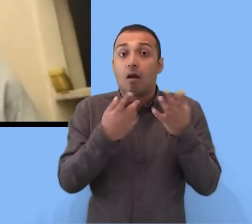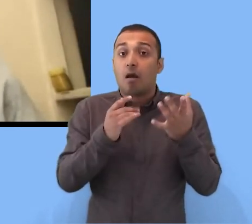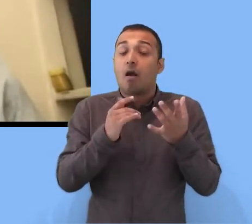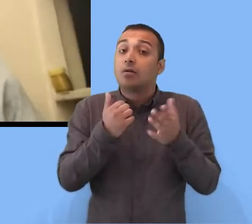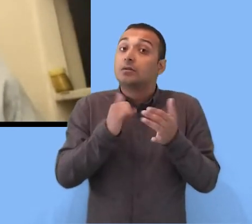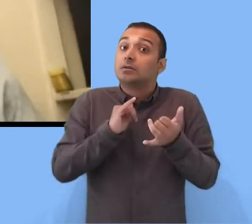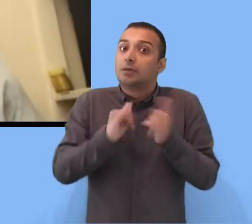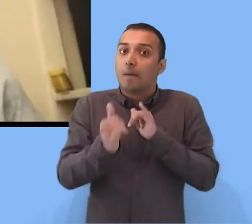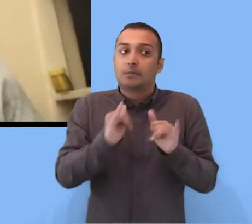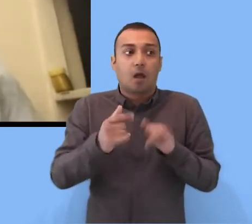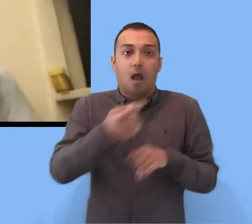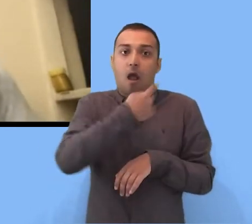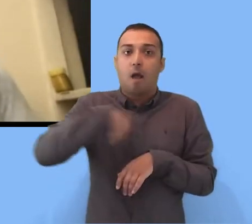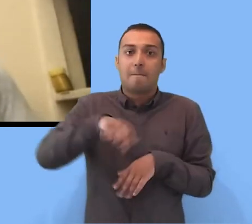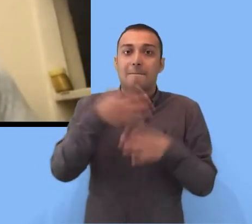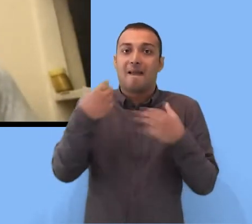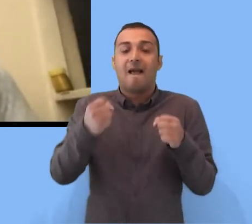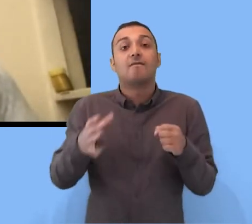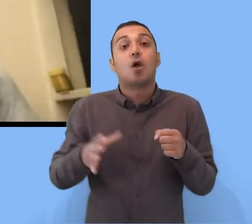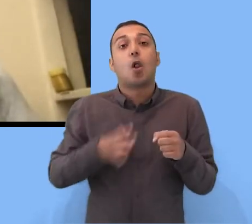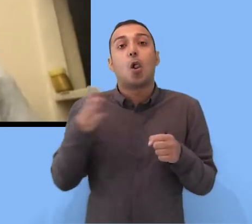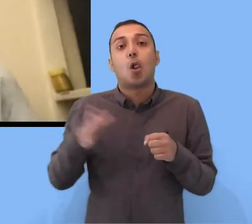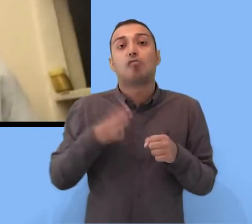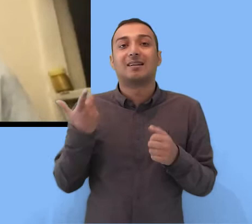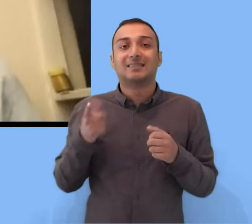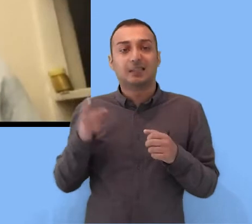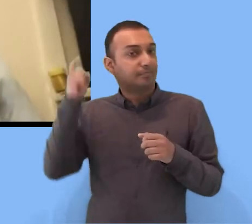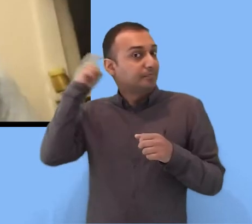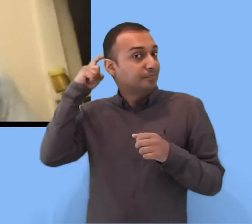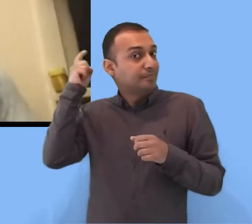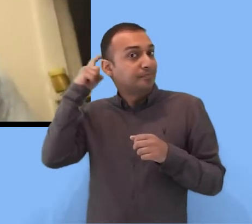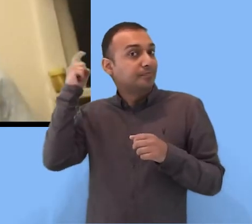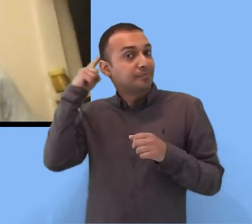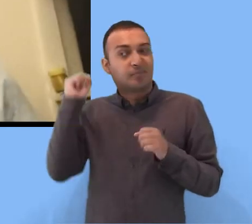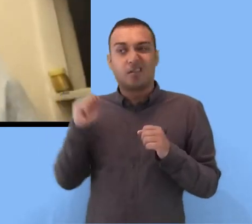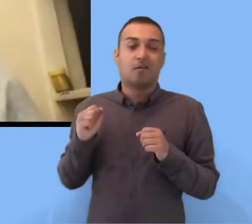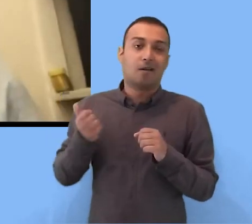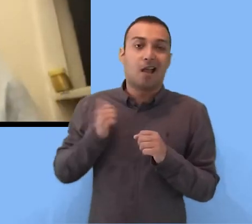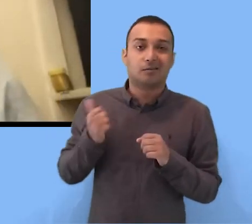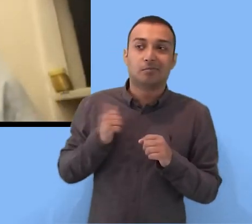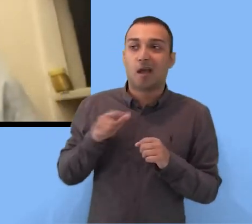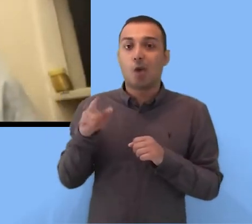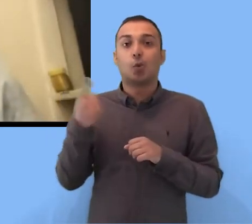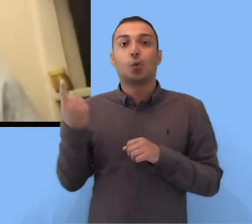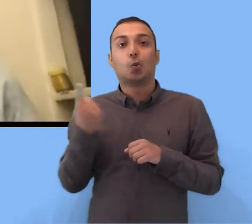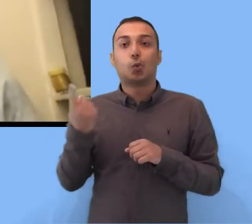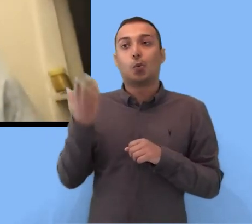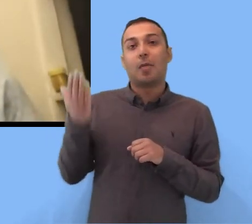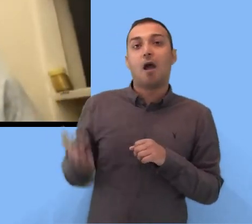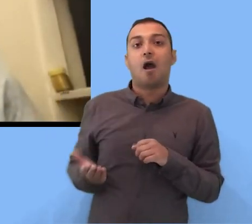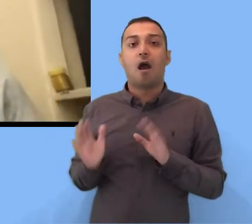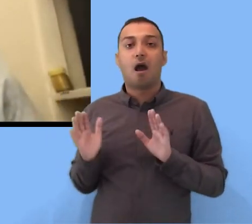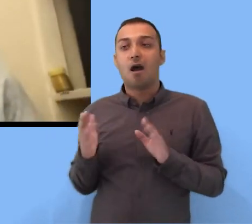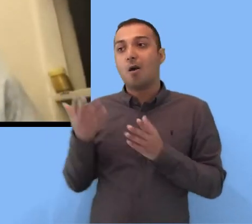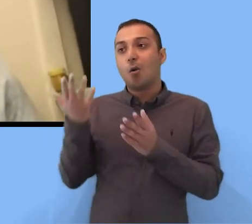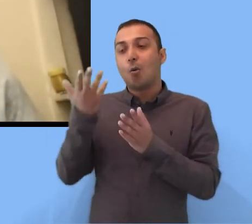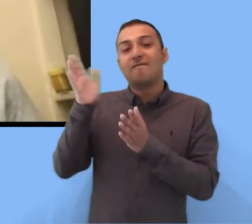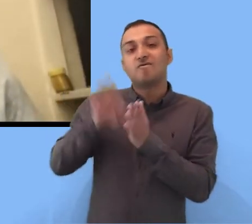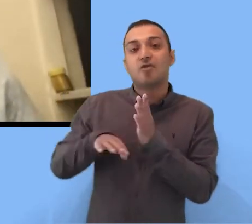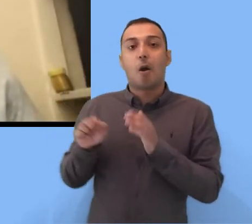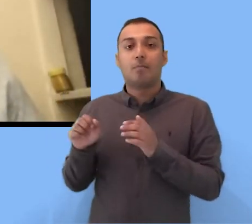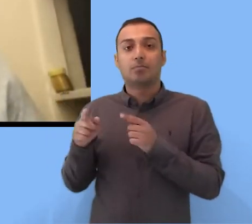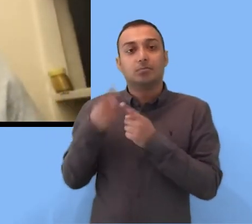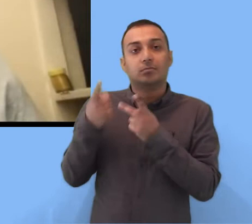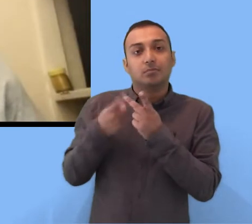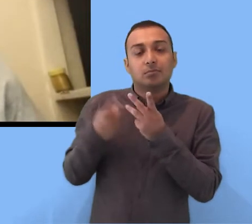assumptions, preconceptions on who these people are and where they come from. And that's something